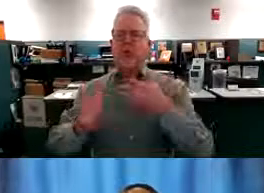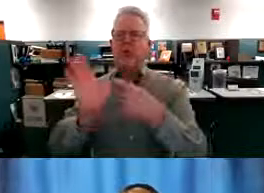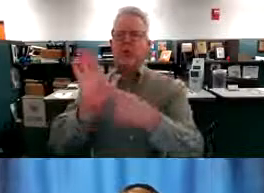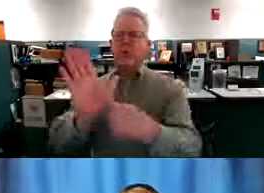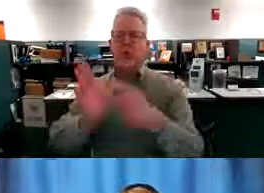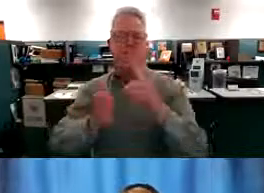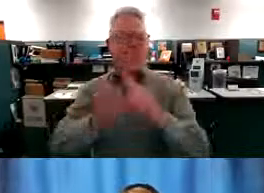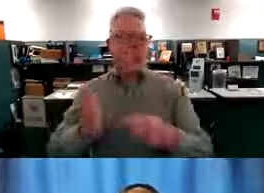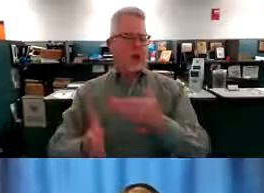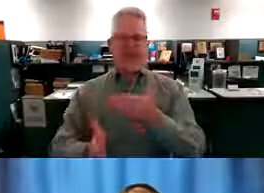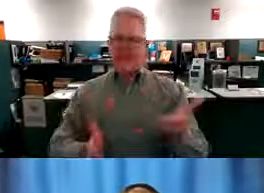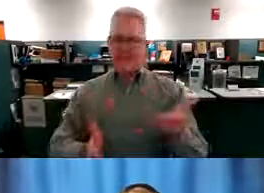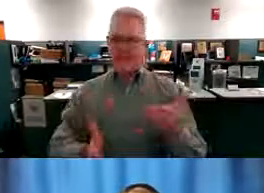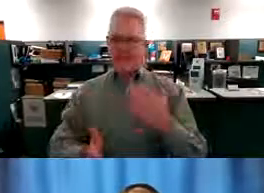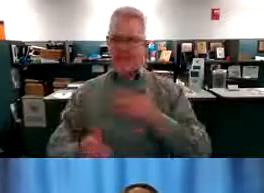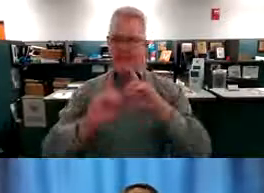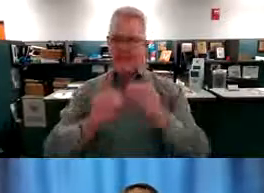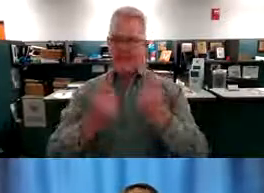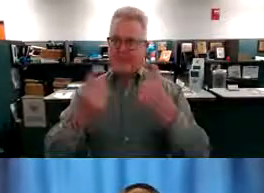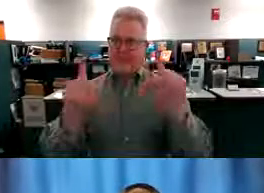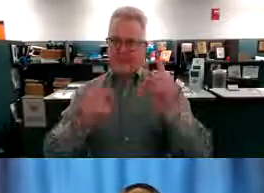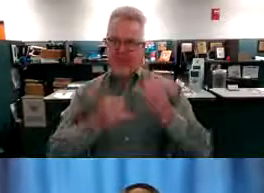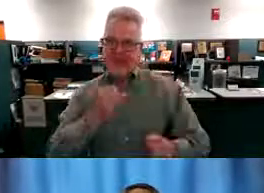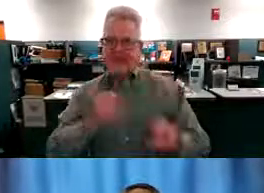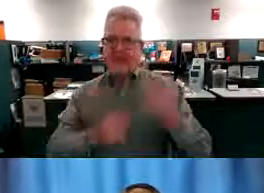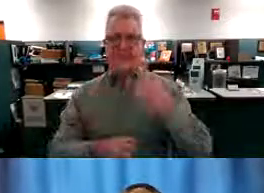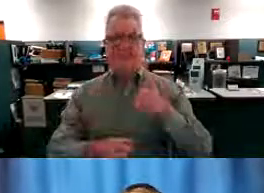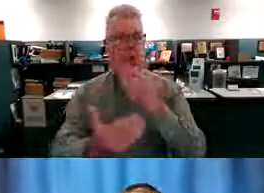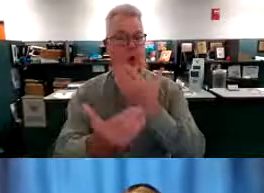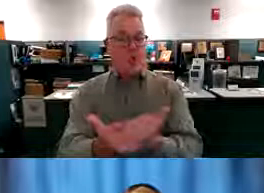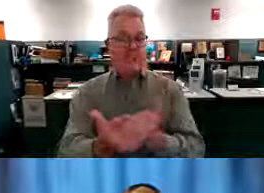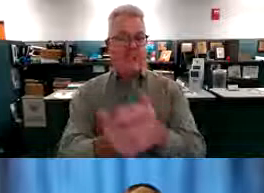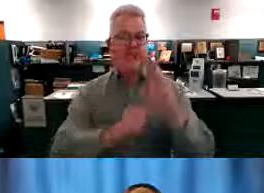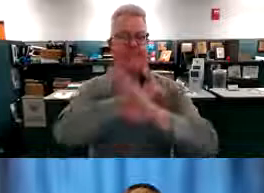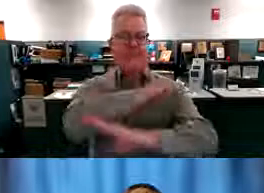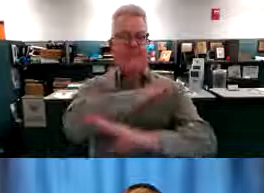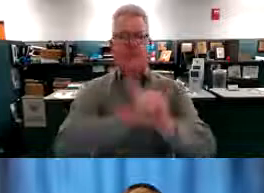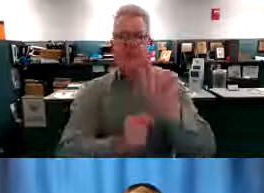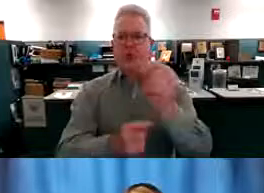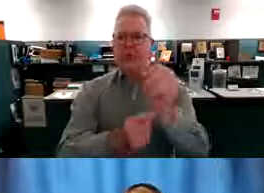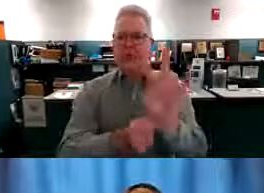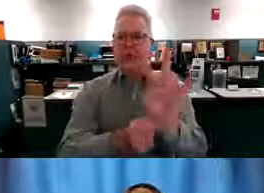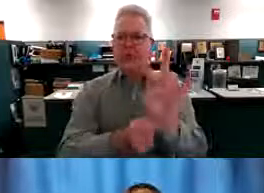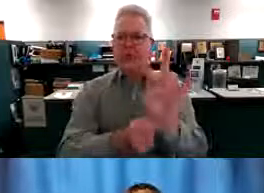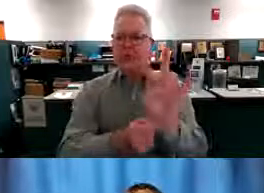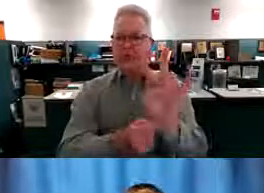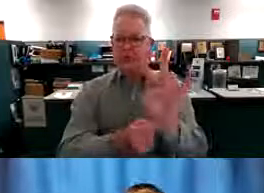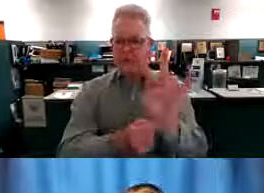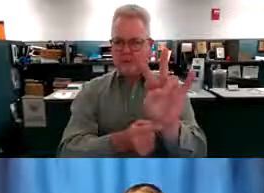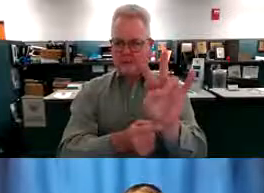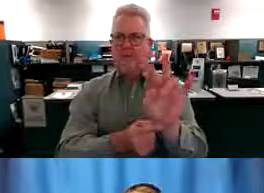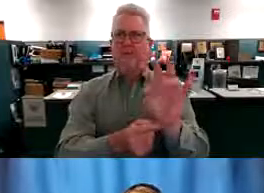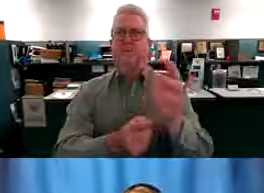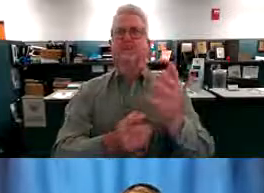Okay, so the next two slides, I want to show you a few things that in the last few years have been really successful.